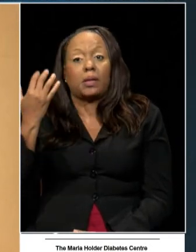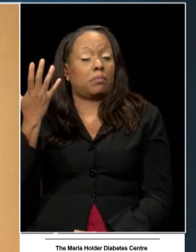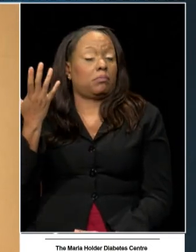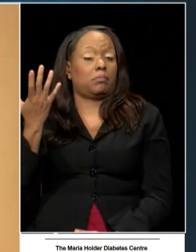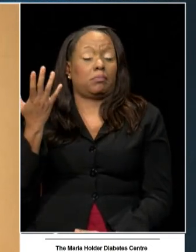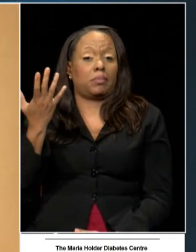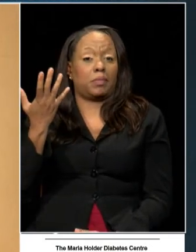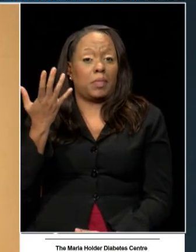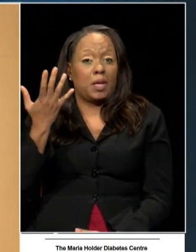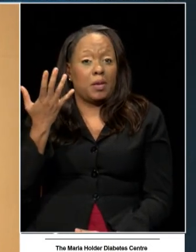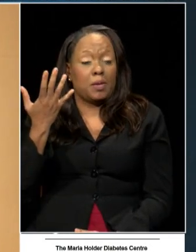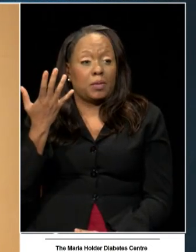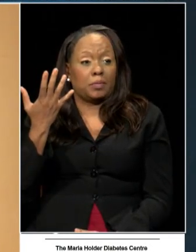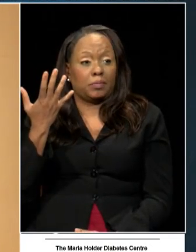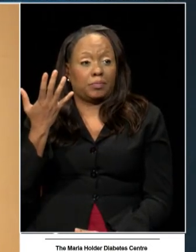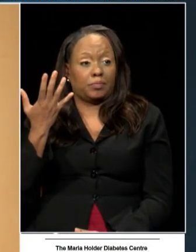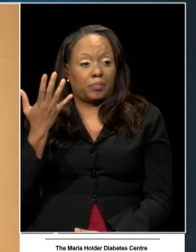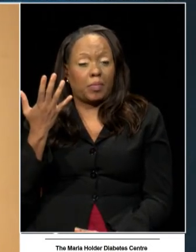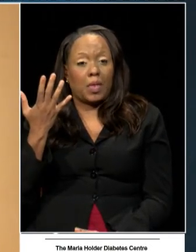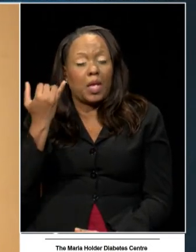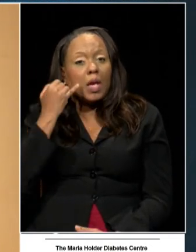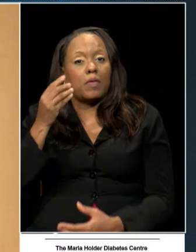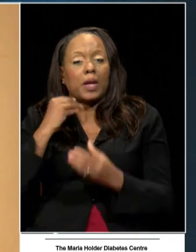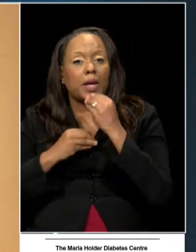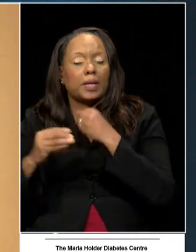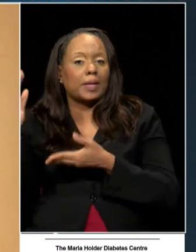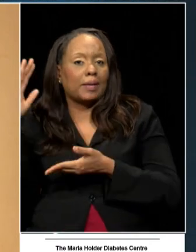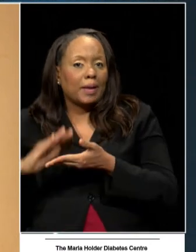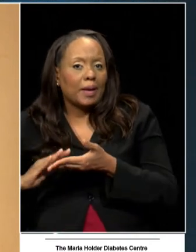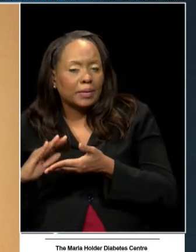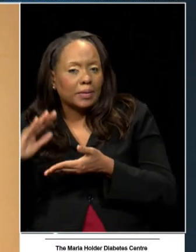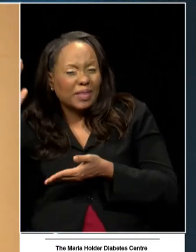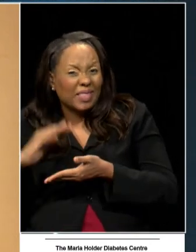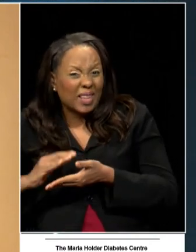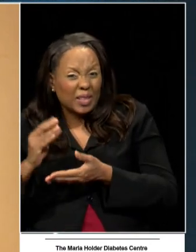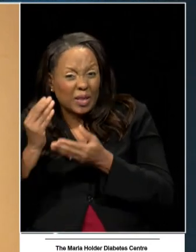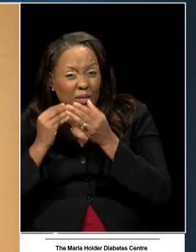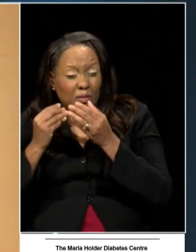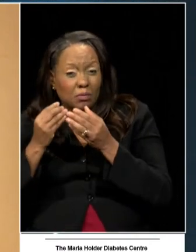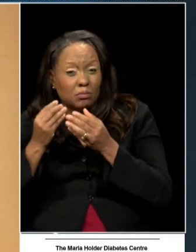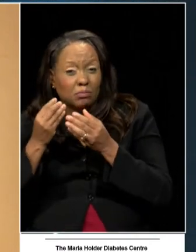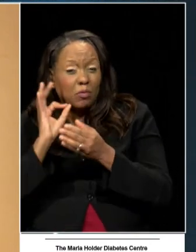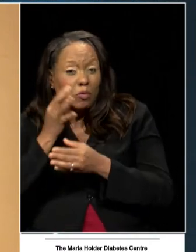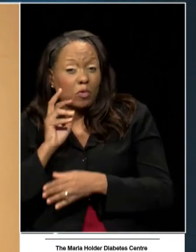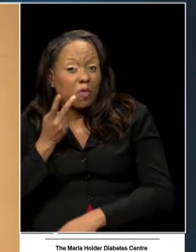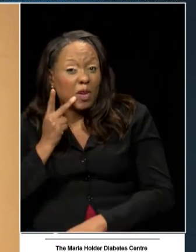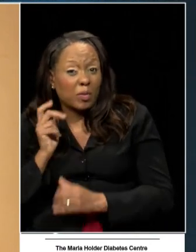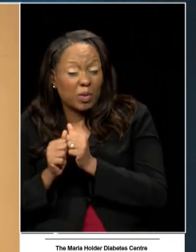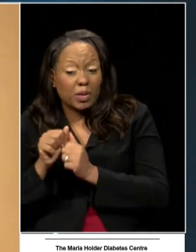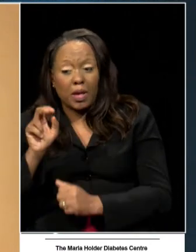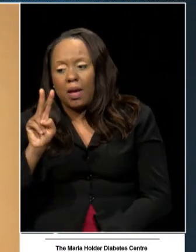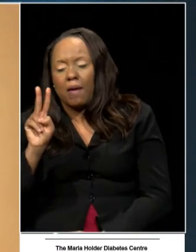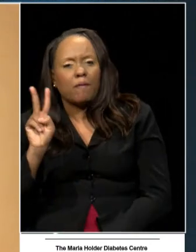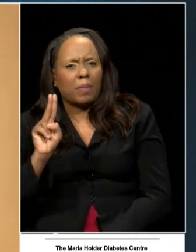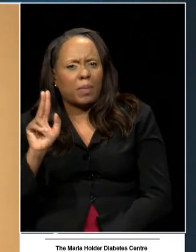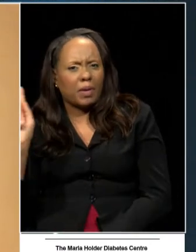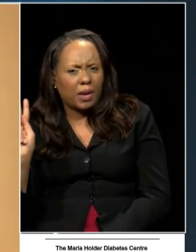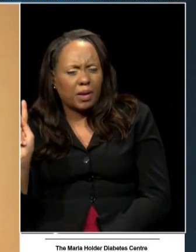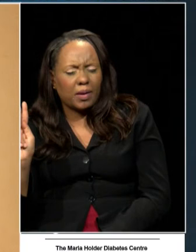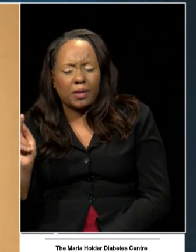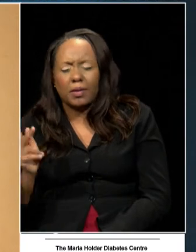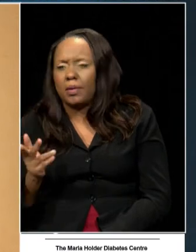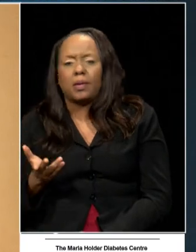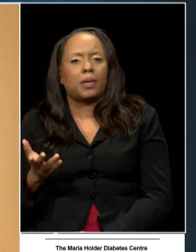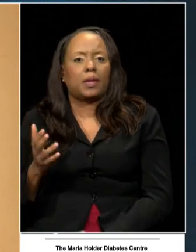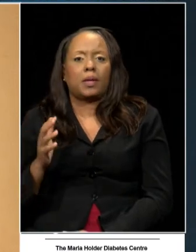eating fewer fruits and vegetables that contain a lot of vitamin K. So, you know, if you're eating